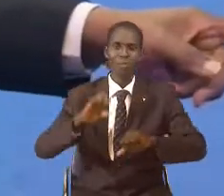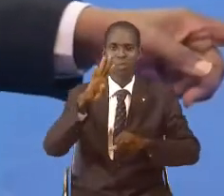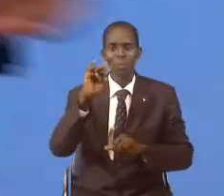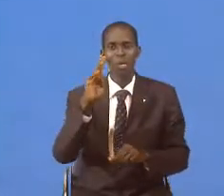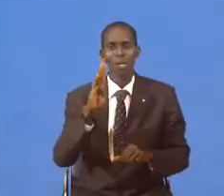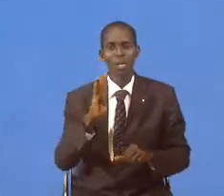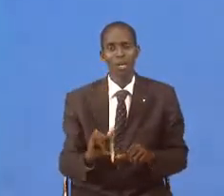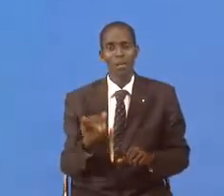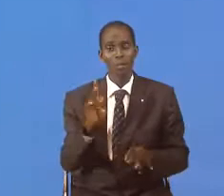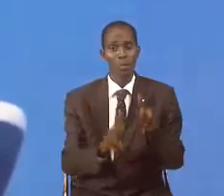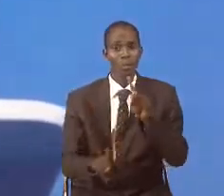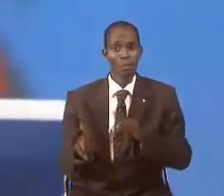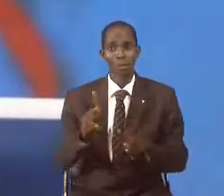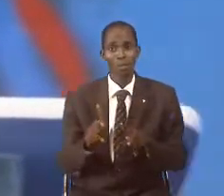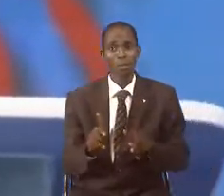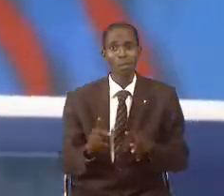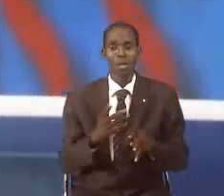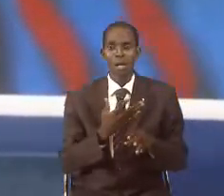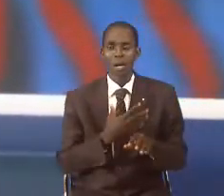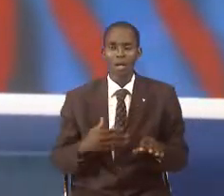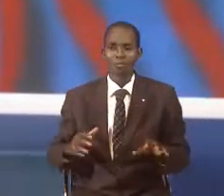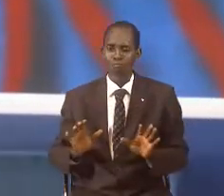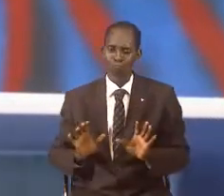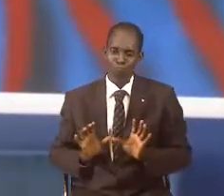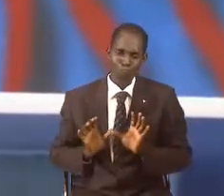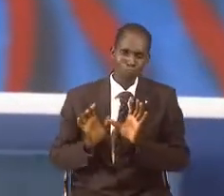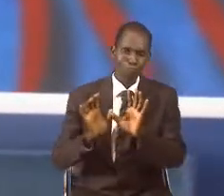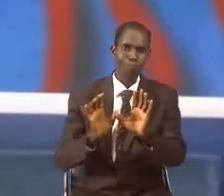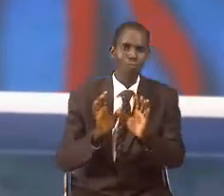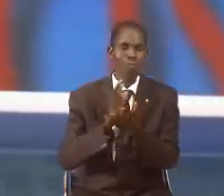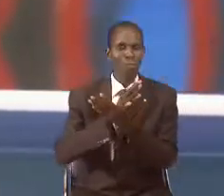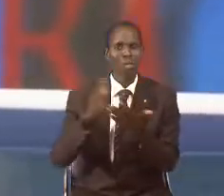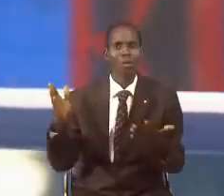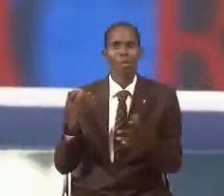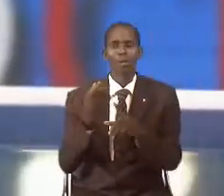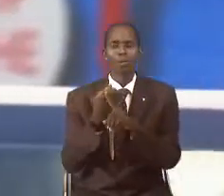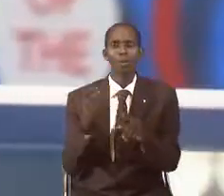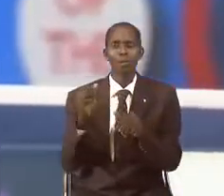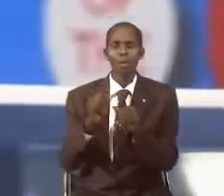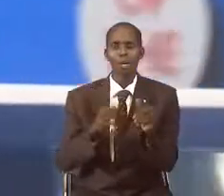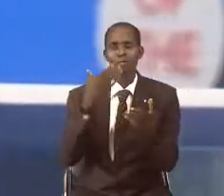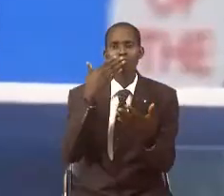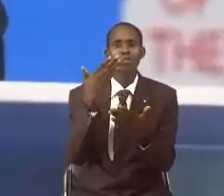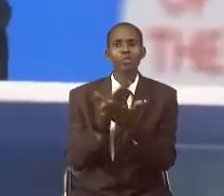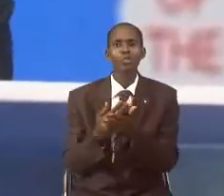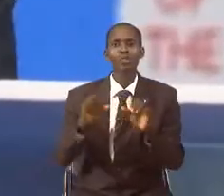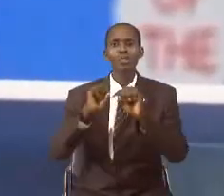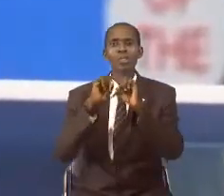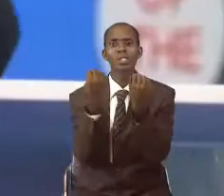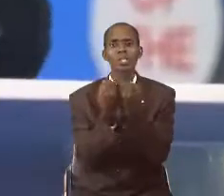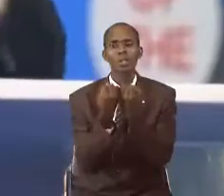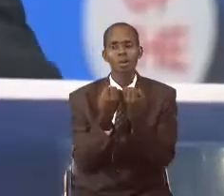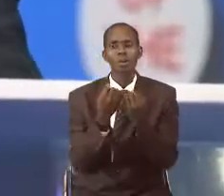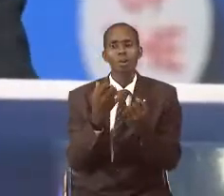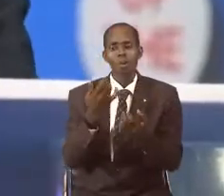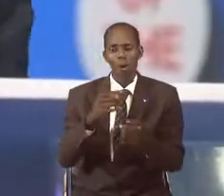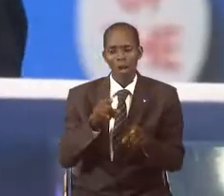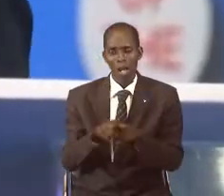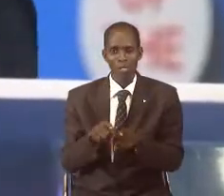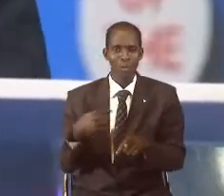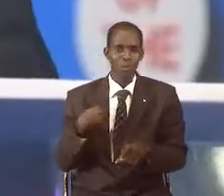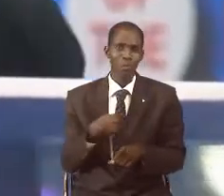men, criticized by people, put down and pushed away from every